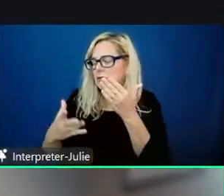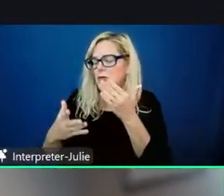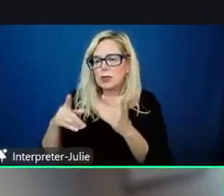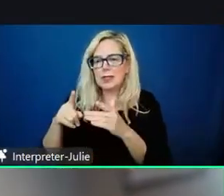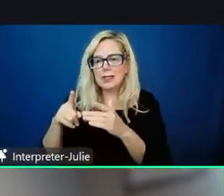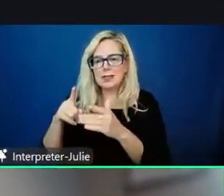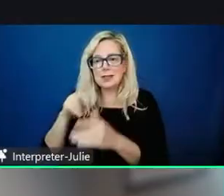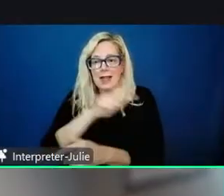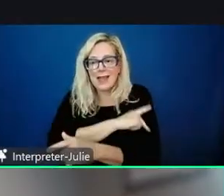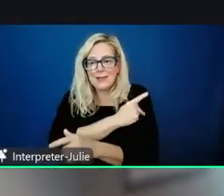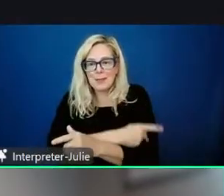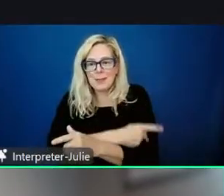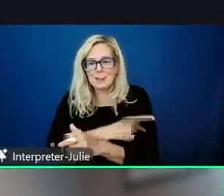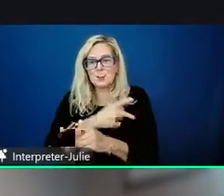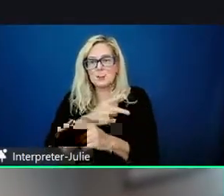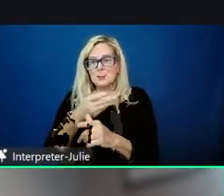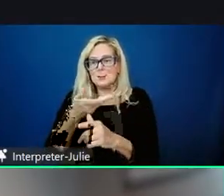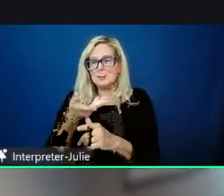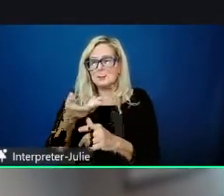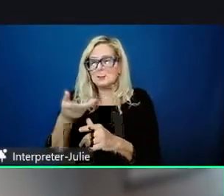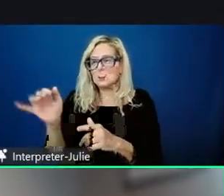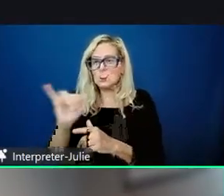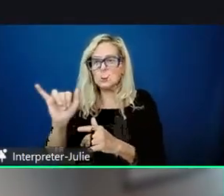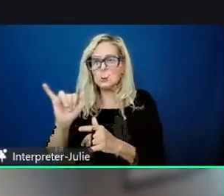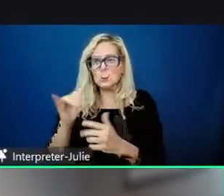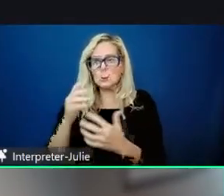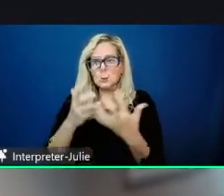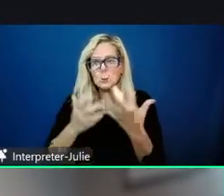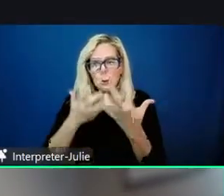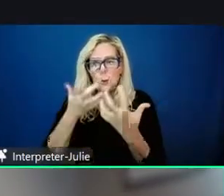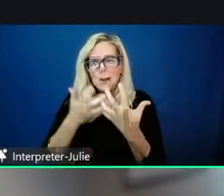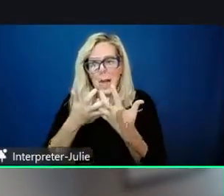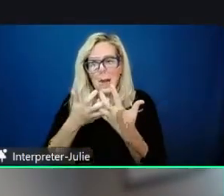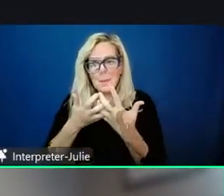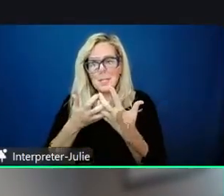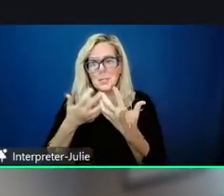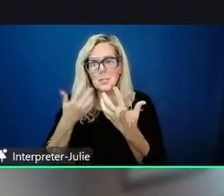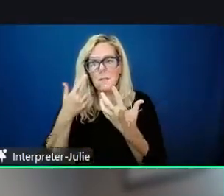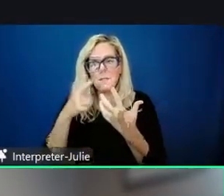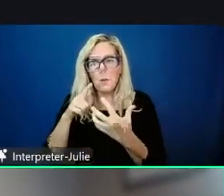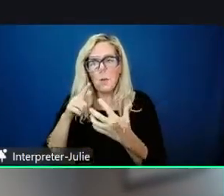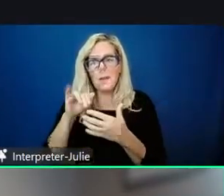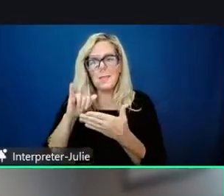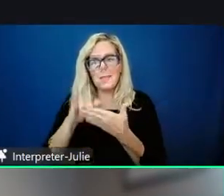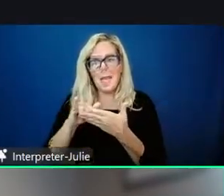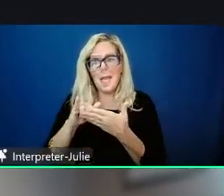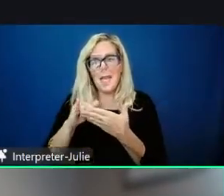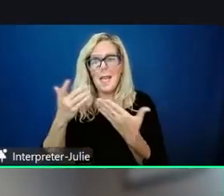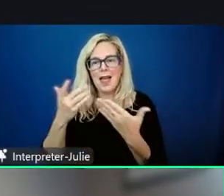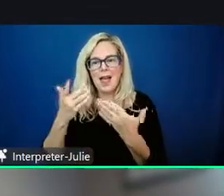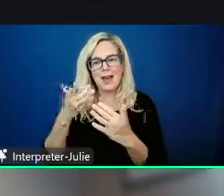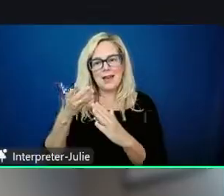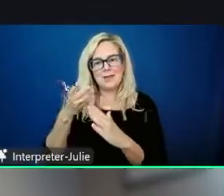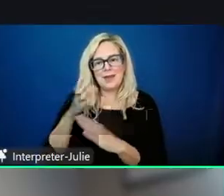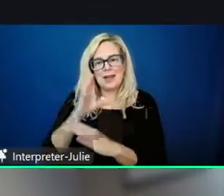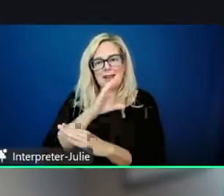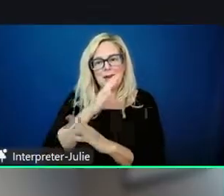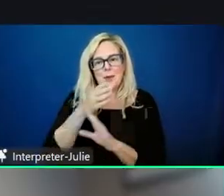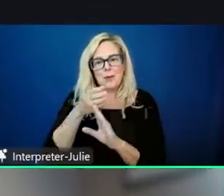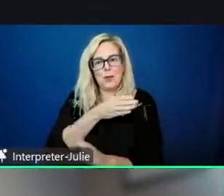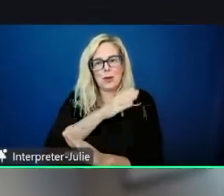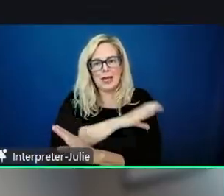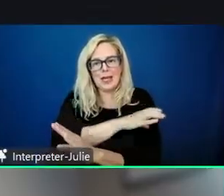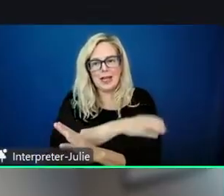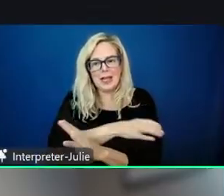course, patients. So accommodations in preclinical years, especially those that learners are used to from college